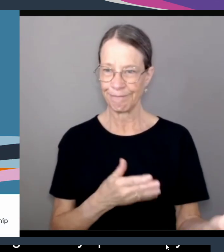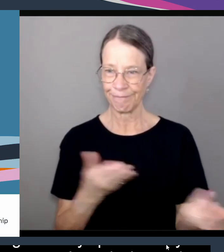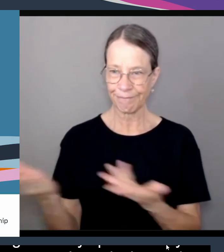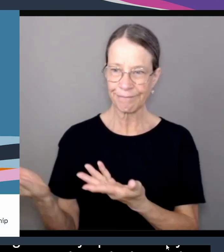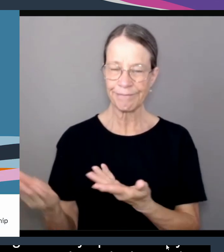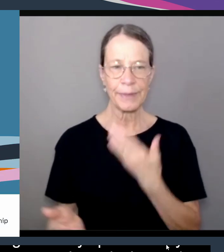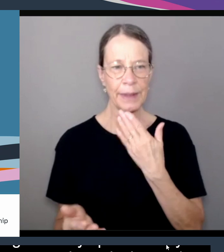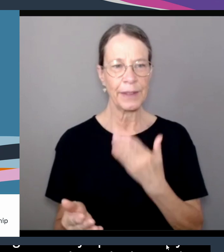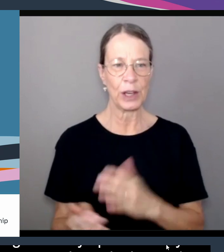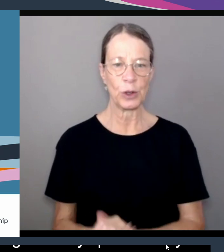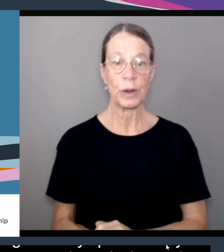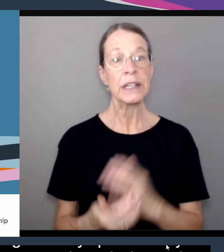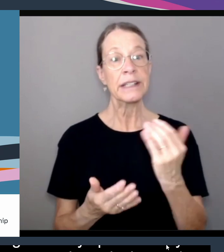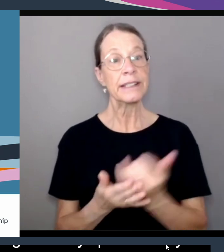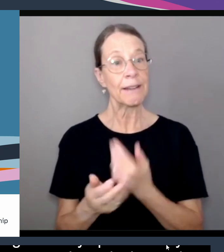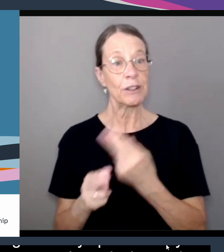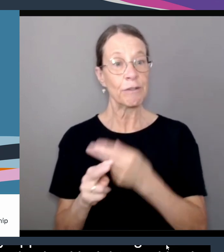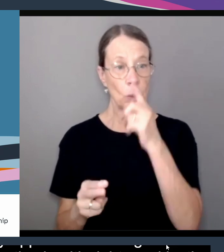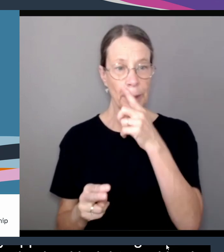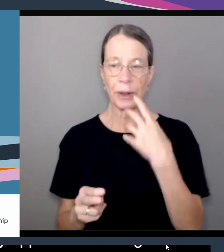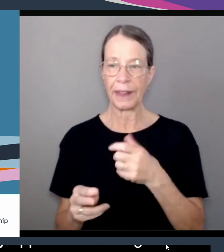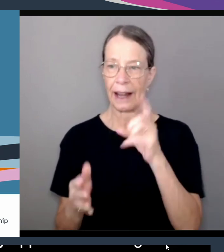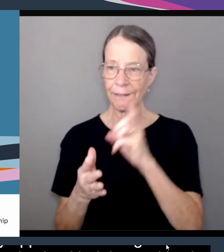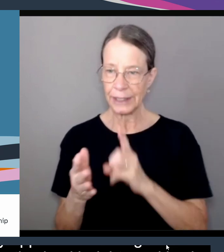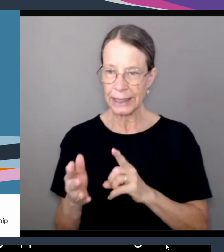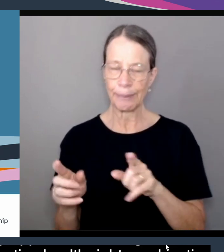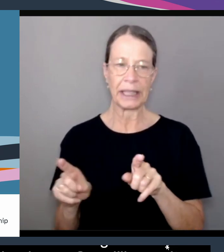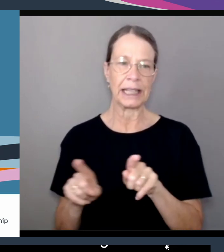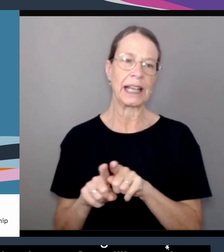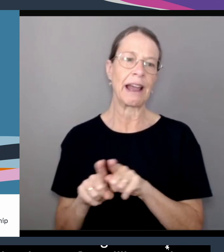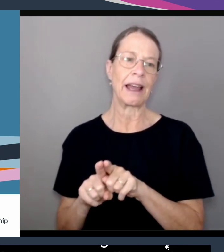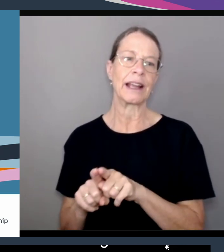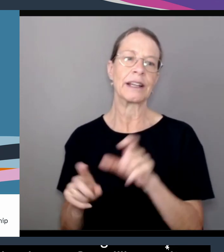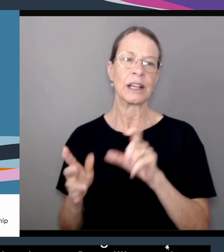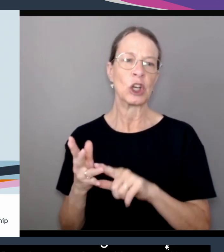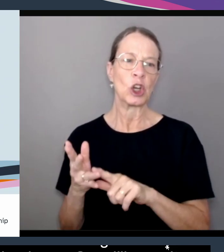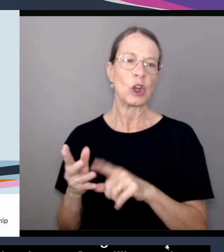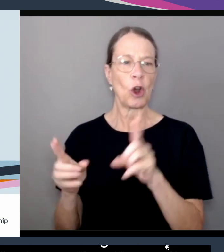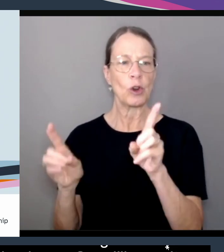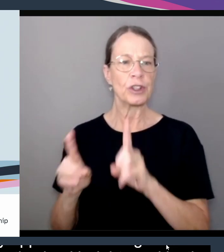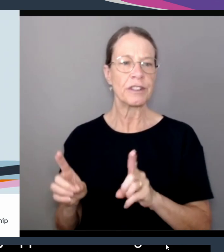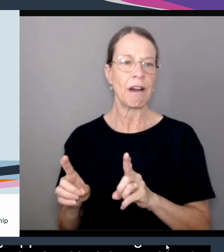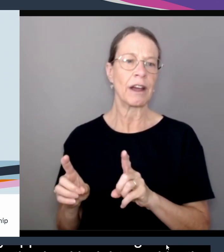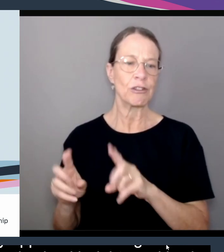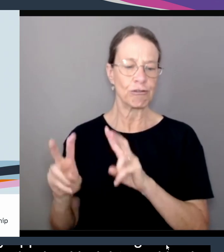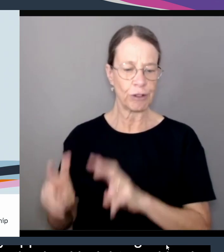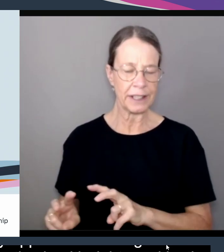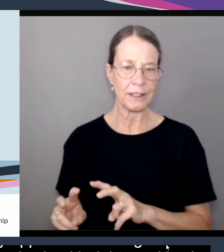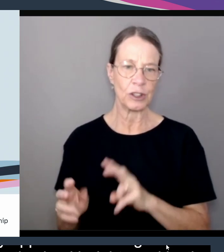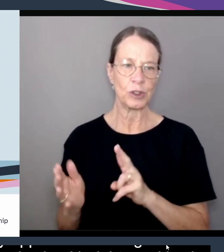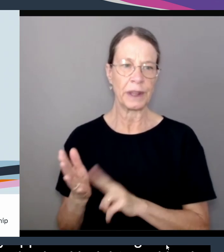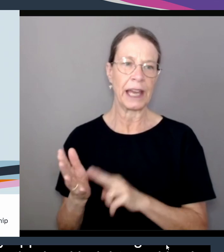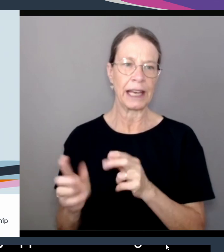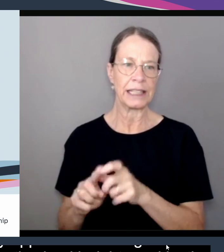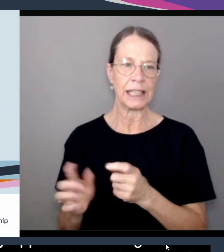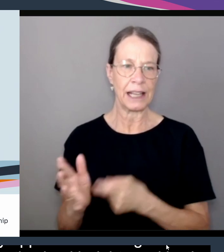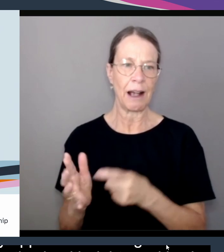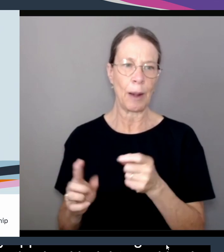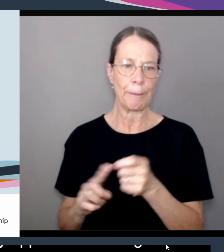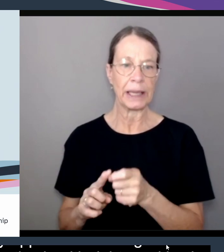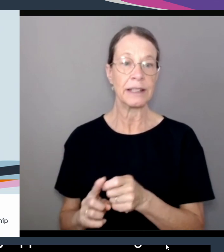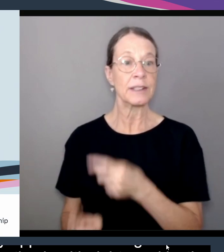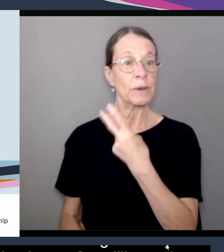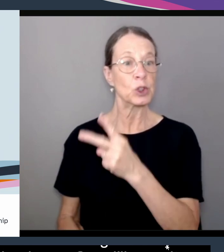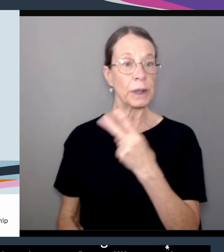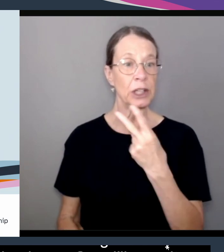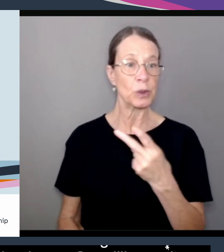Safety of people with disability and co-designing research with NDRP funding. In 2025, NDRP funded